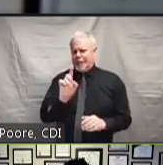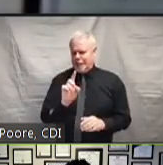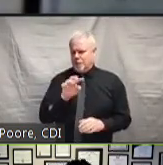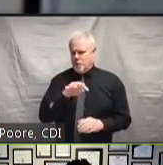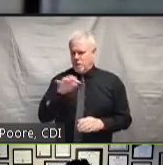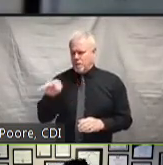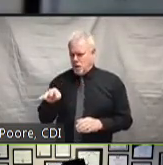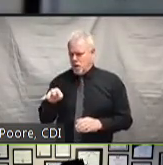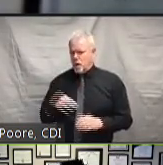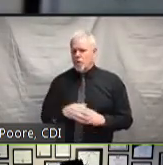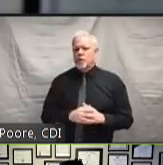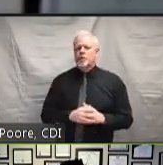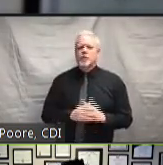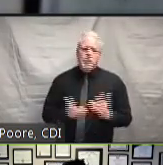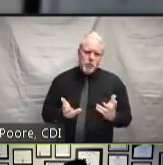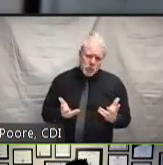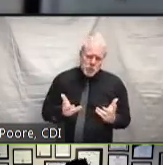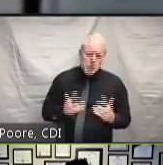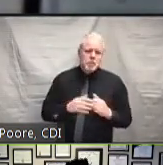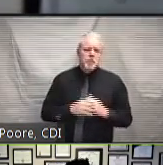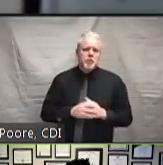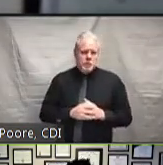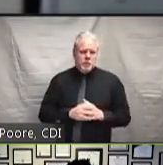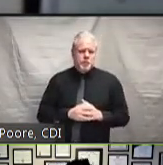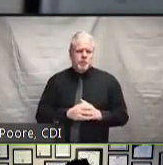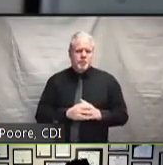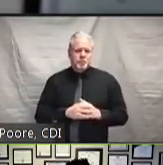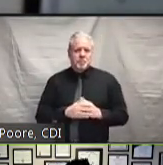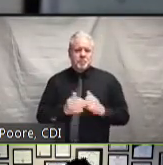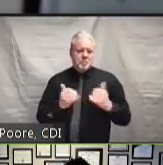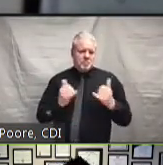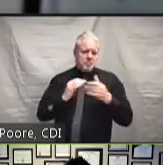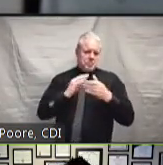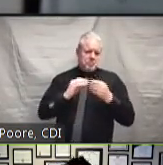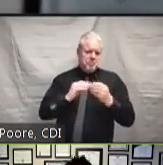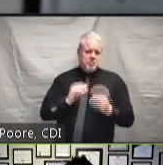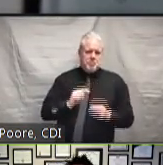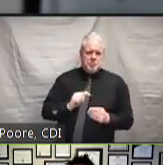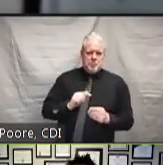take a break and turn it back over to Julie, who will take your questions. Thank you.